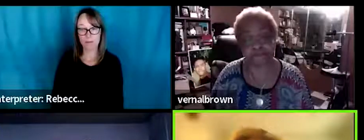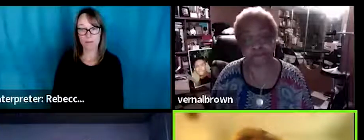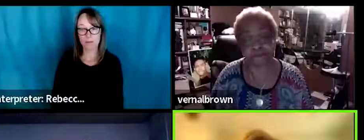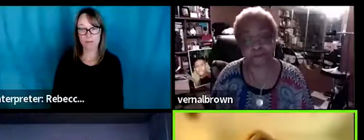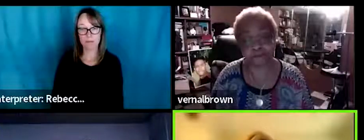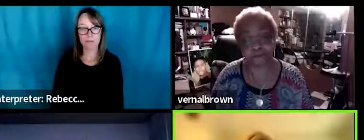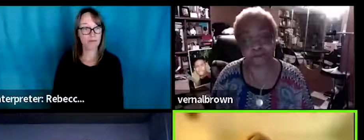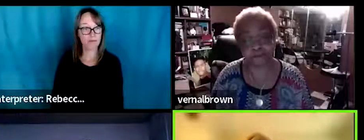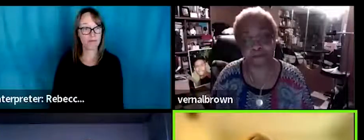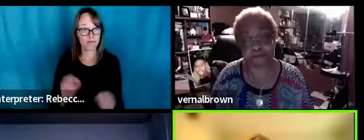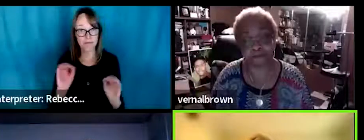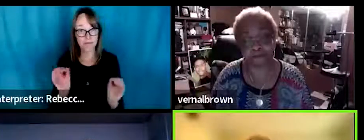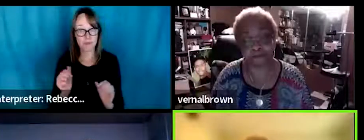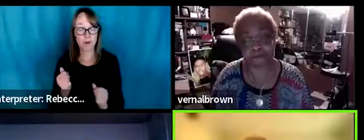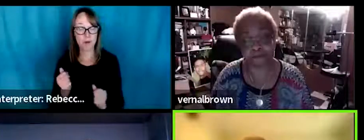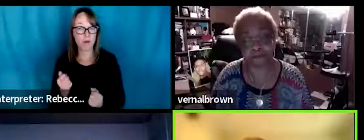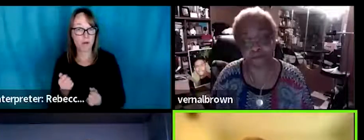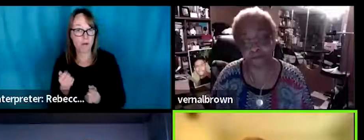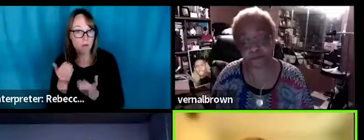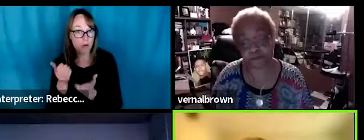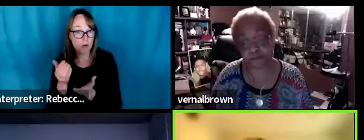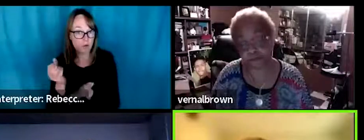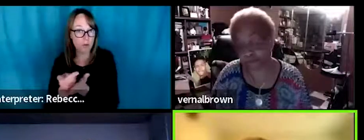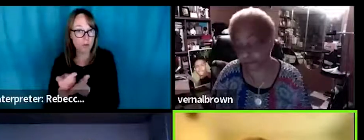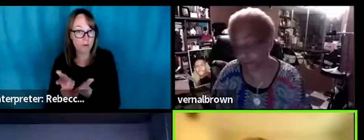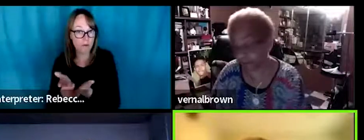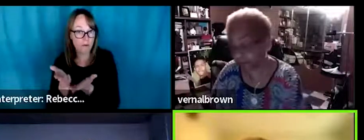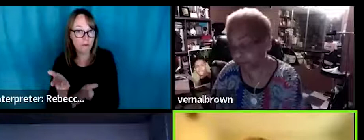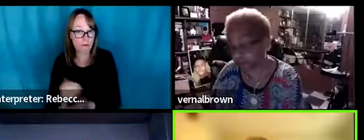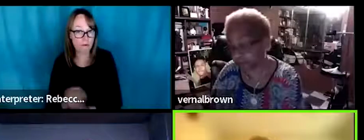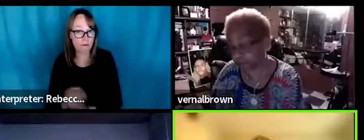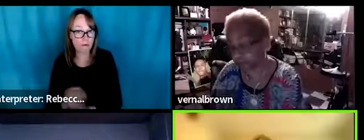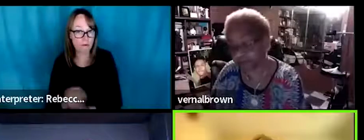Seeing none, may have a motion to approve.